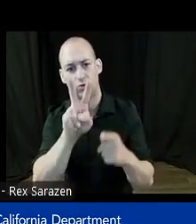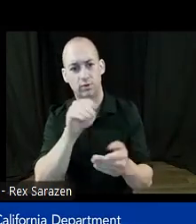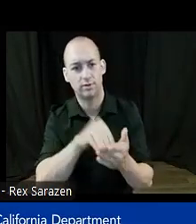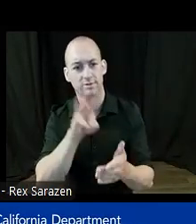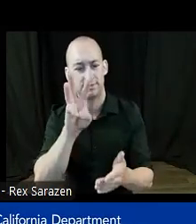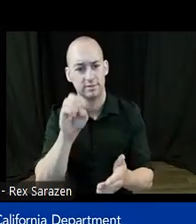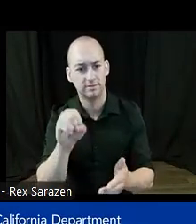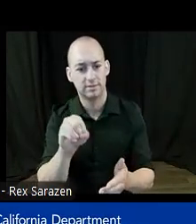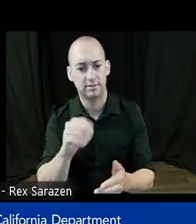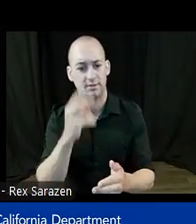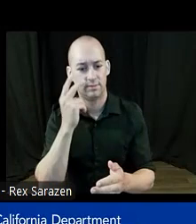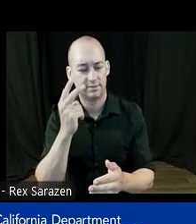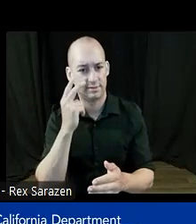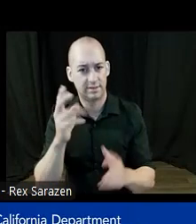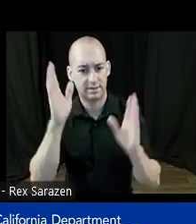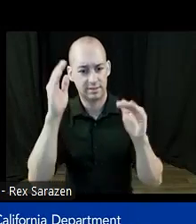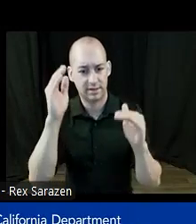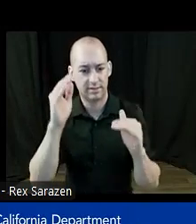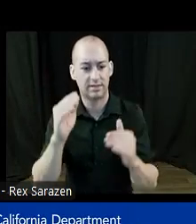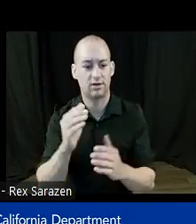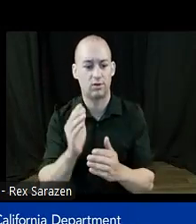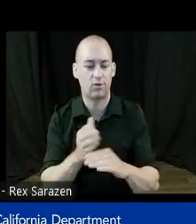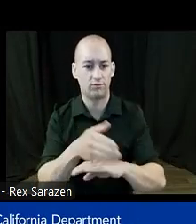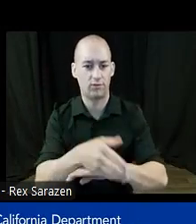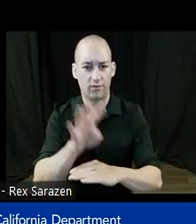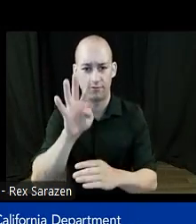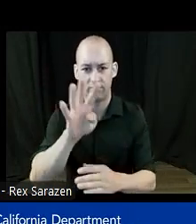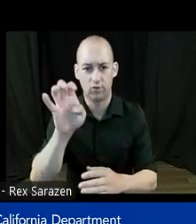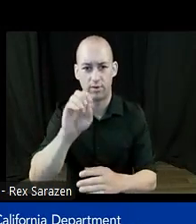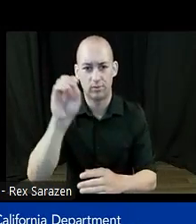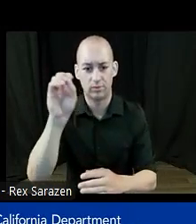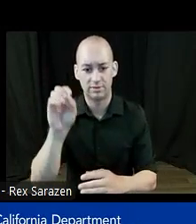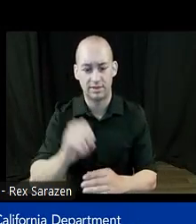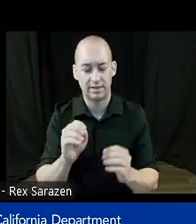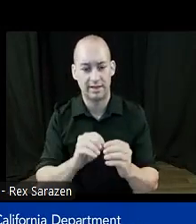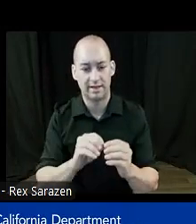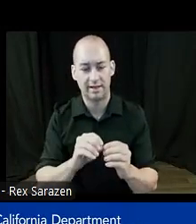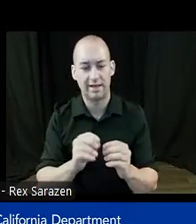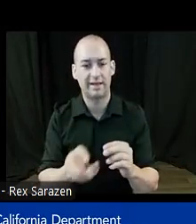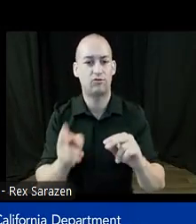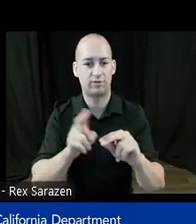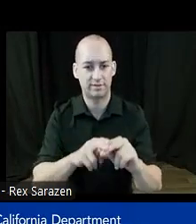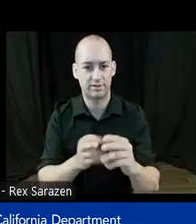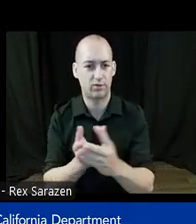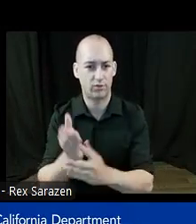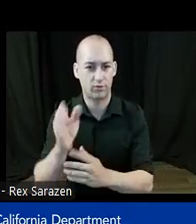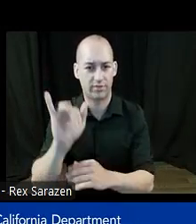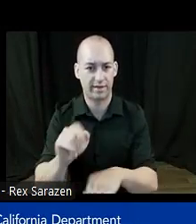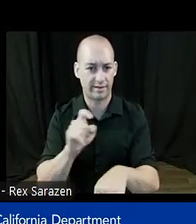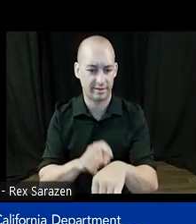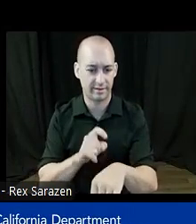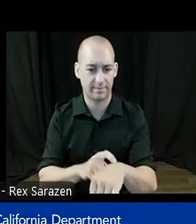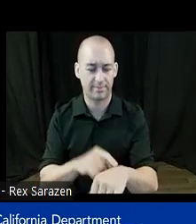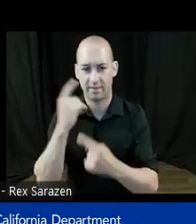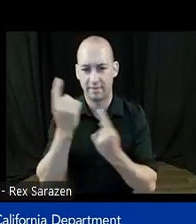upwards of, in some areas of the state, over 400% increase over that time period. And I think what really sticks